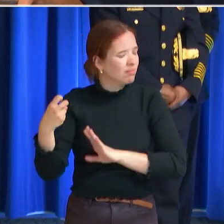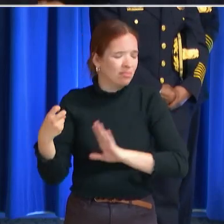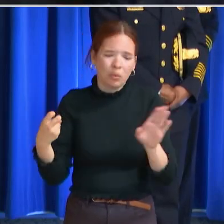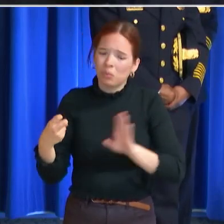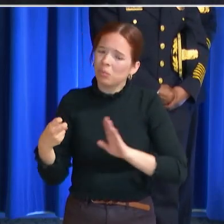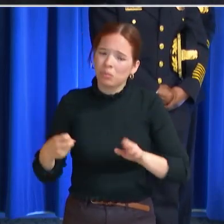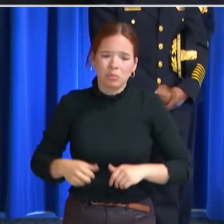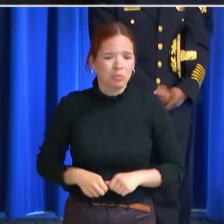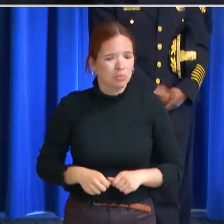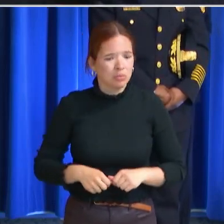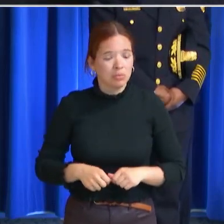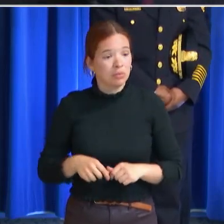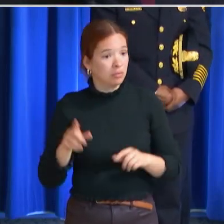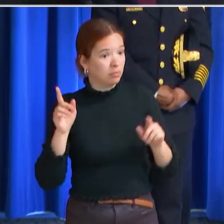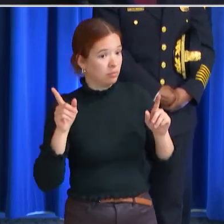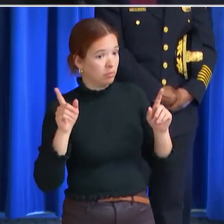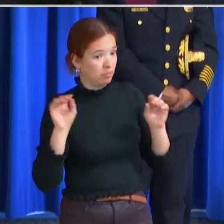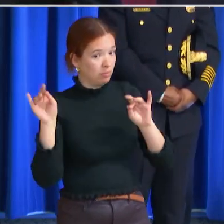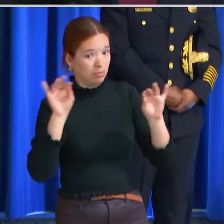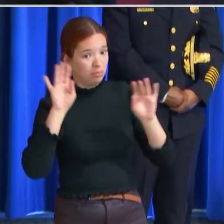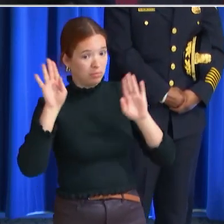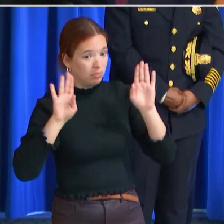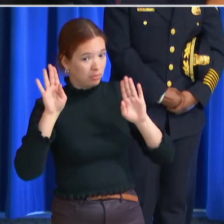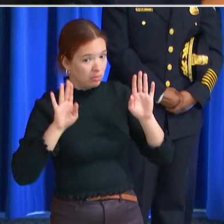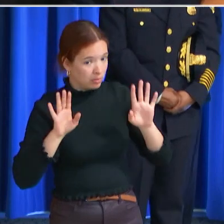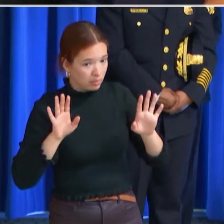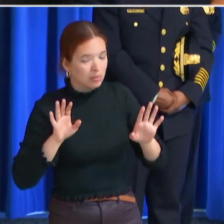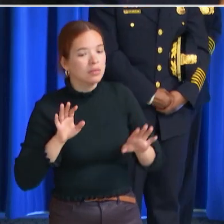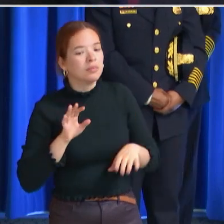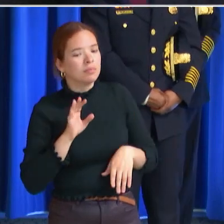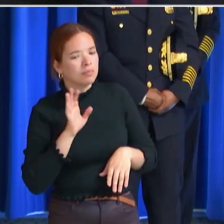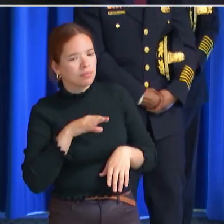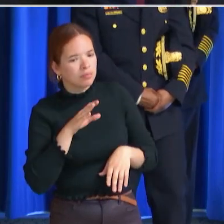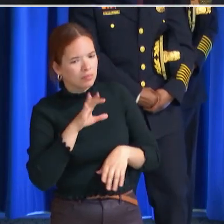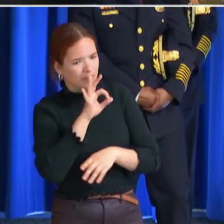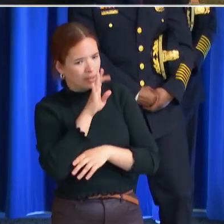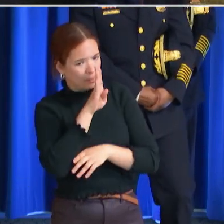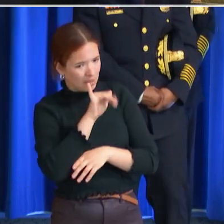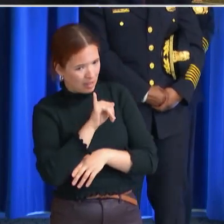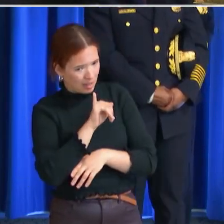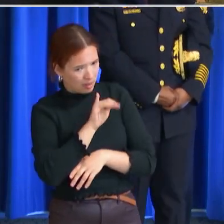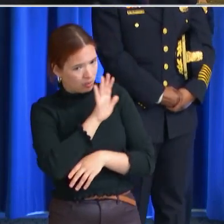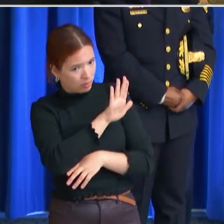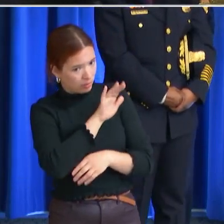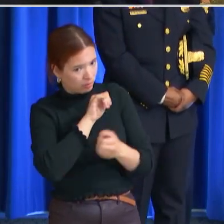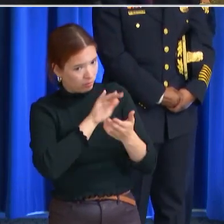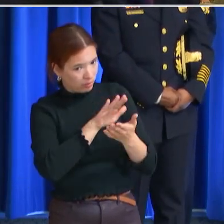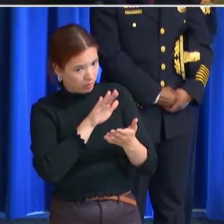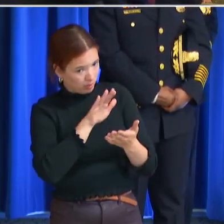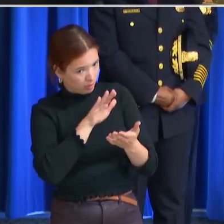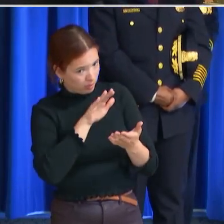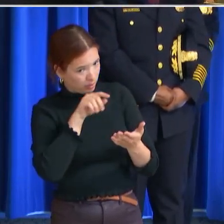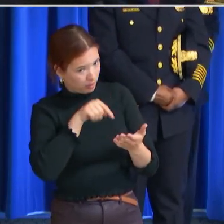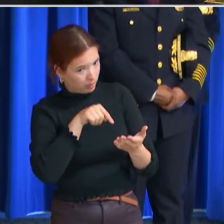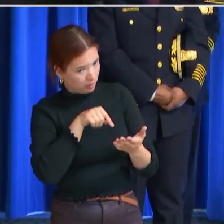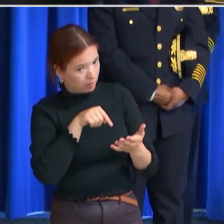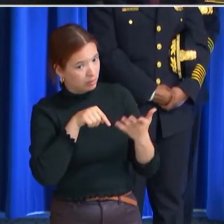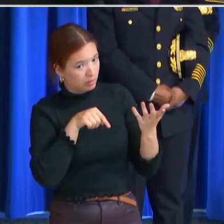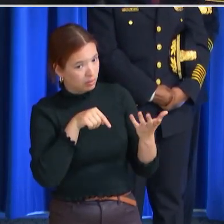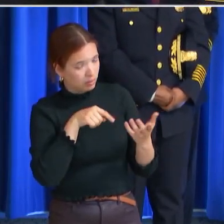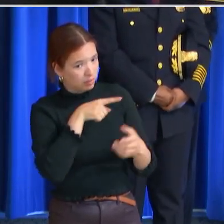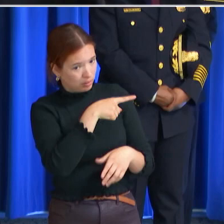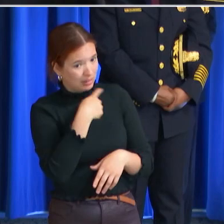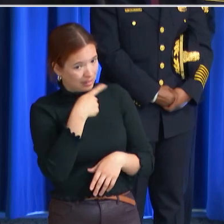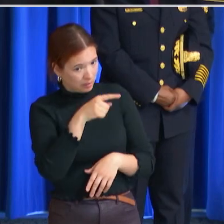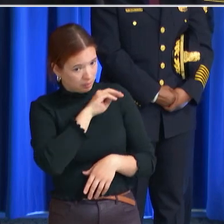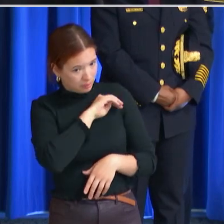Chief, Yes. when did the FBI first approach you about this opportunity, and when did you tell the mayor you were thinking